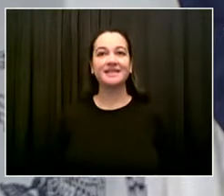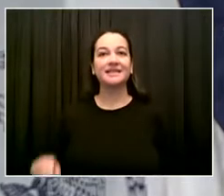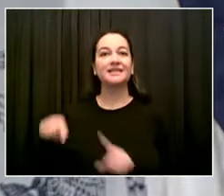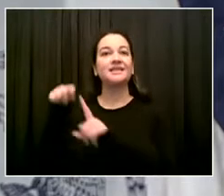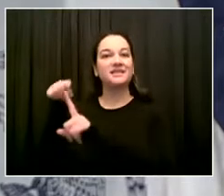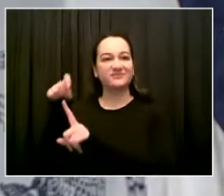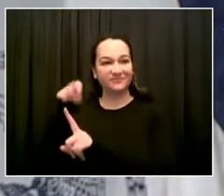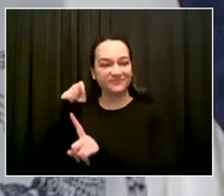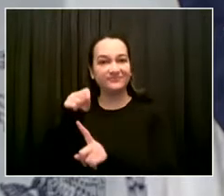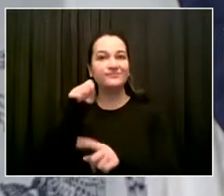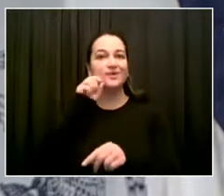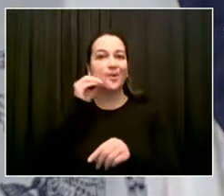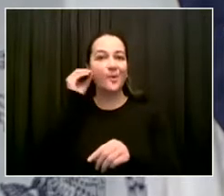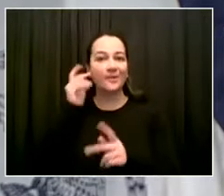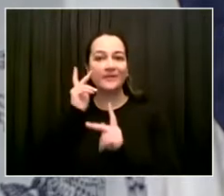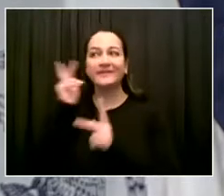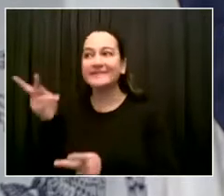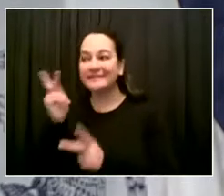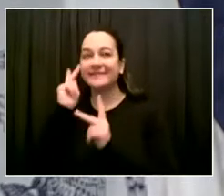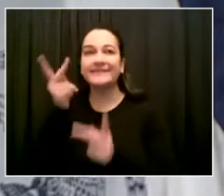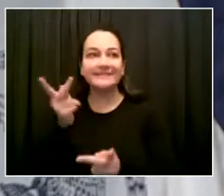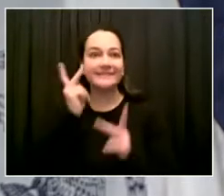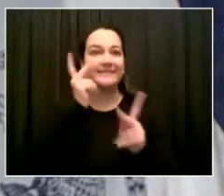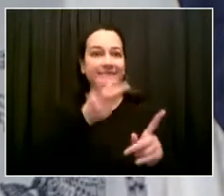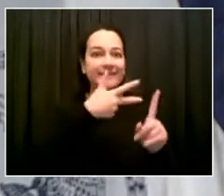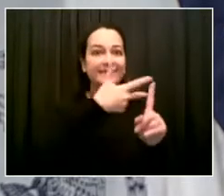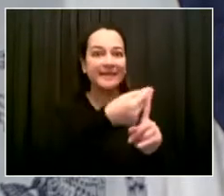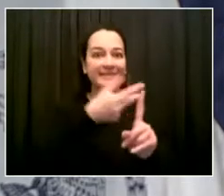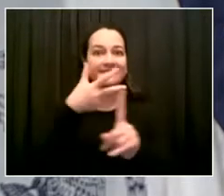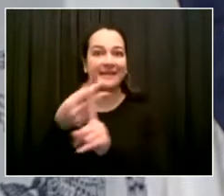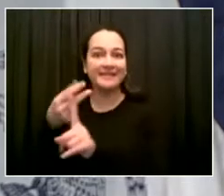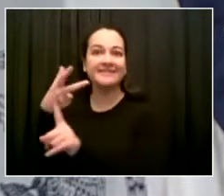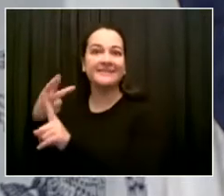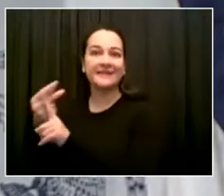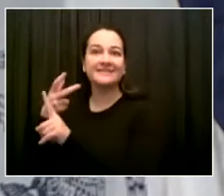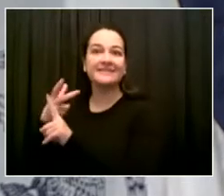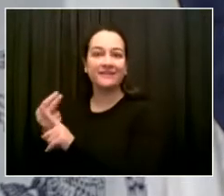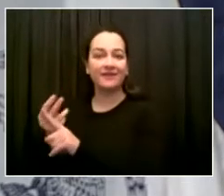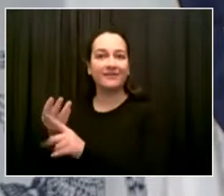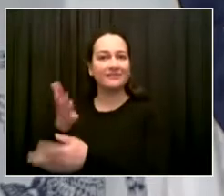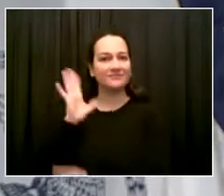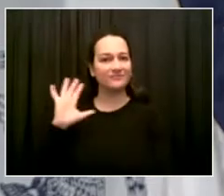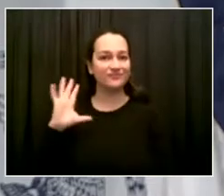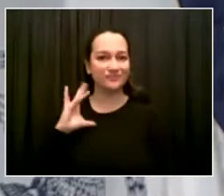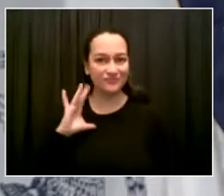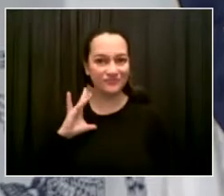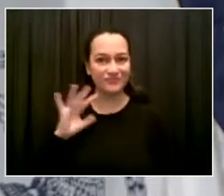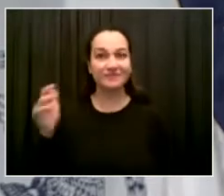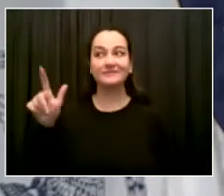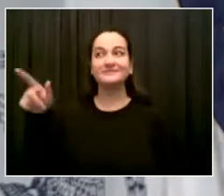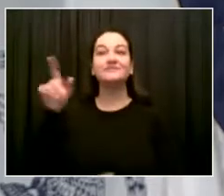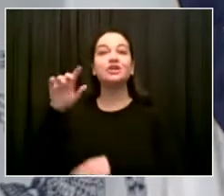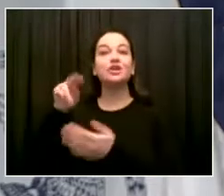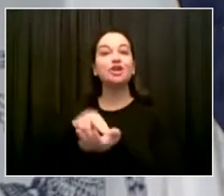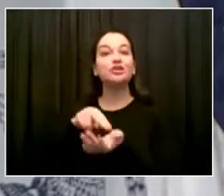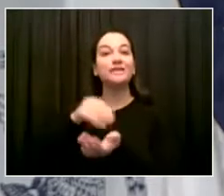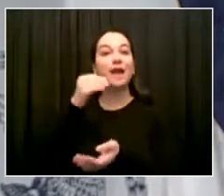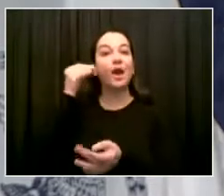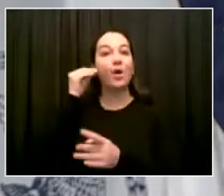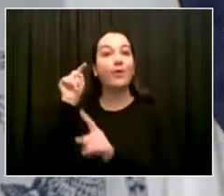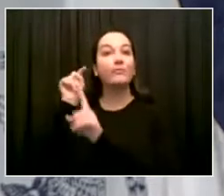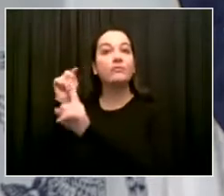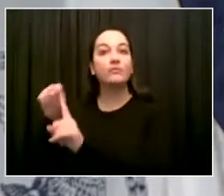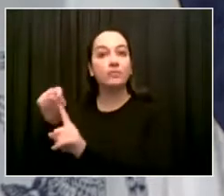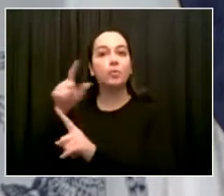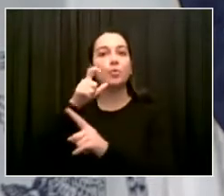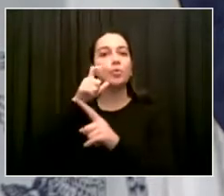healthcare heroes, the FDNY leading the way, organizing the effort. TLC drivers, want to